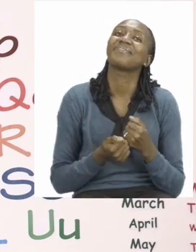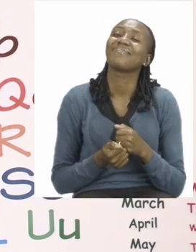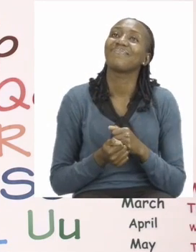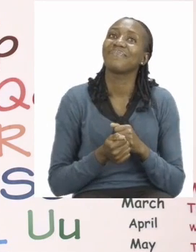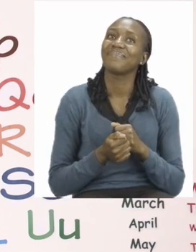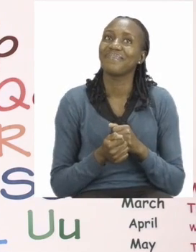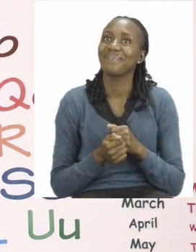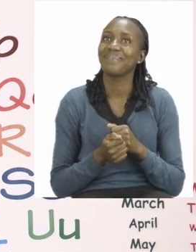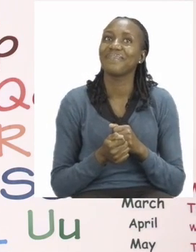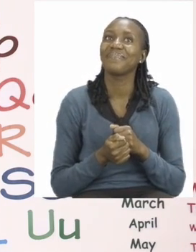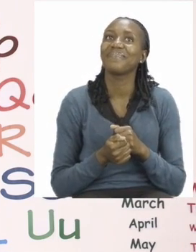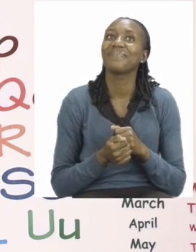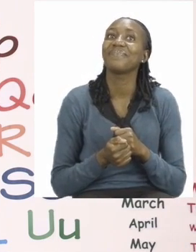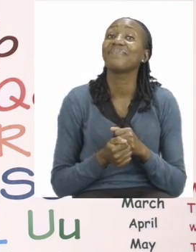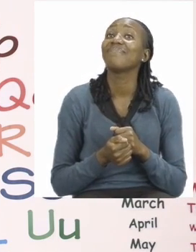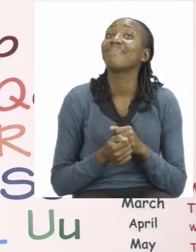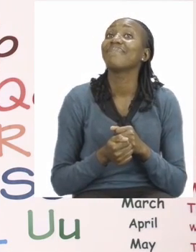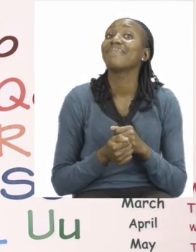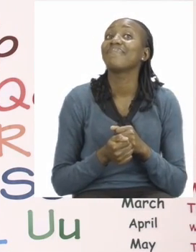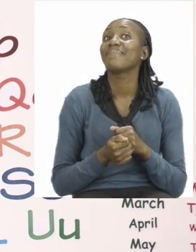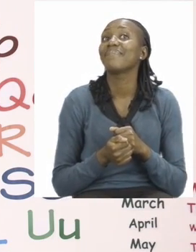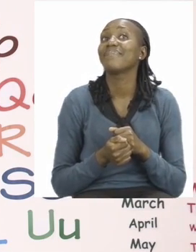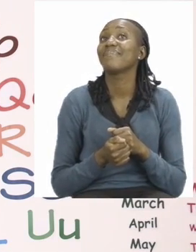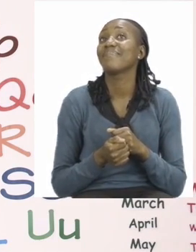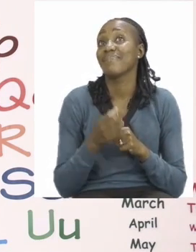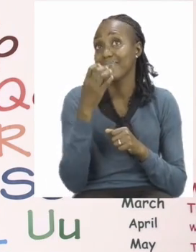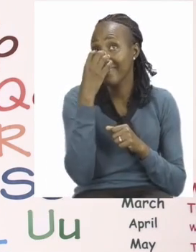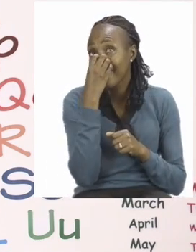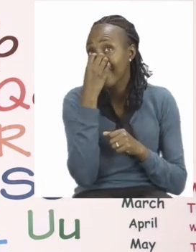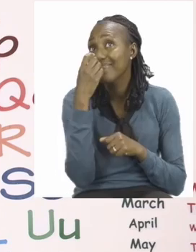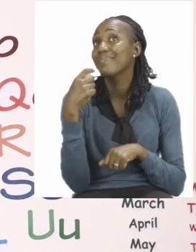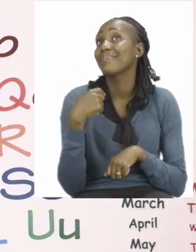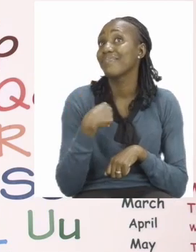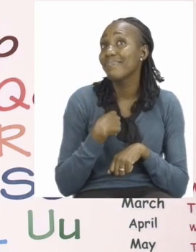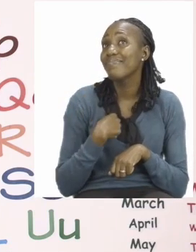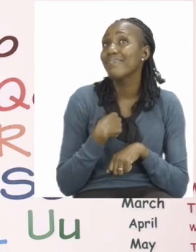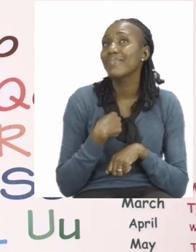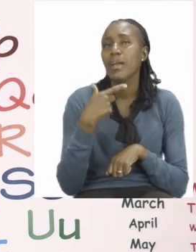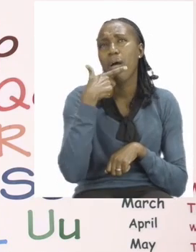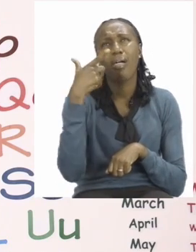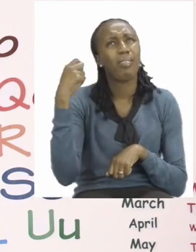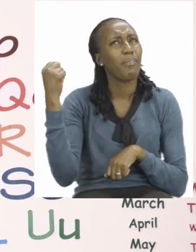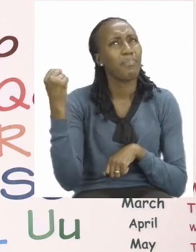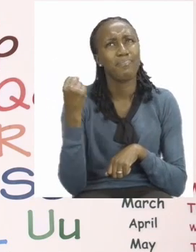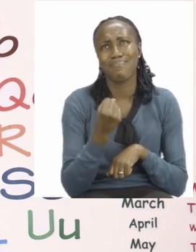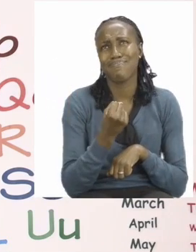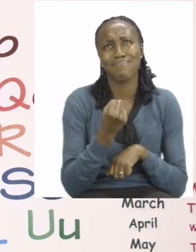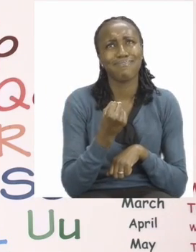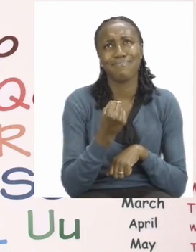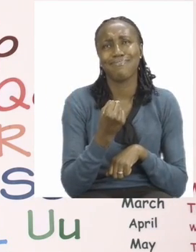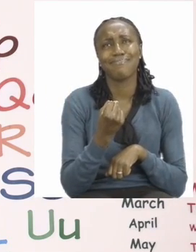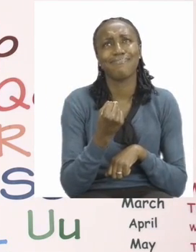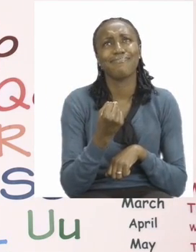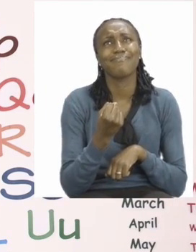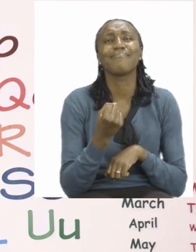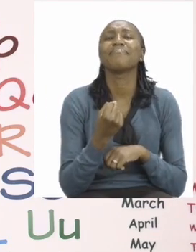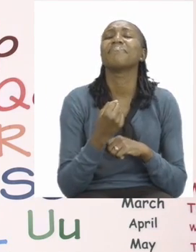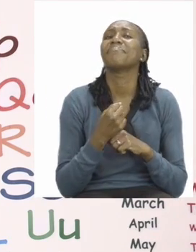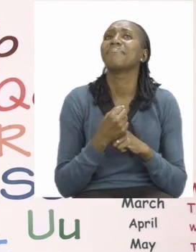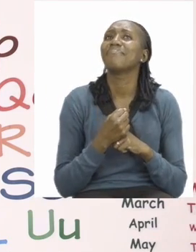are, Sashi. So, from Sashi and I, we would like to say thank you for joining us